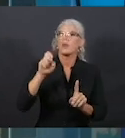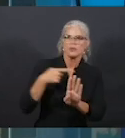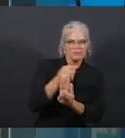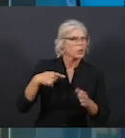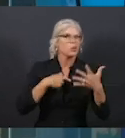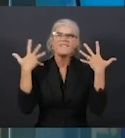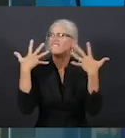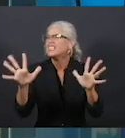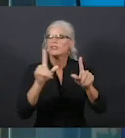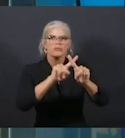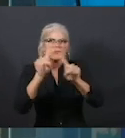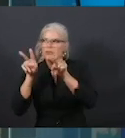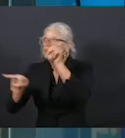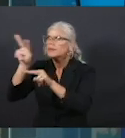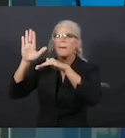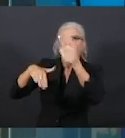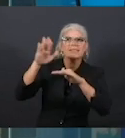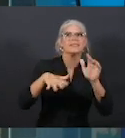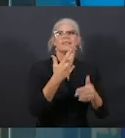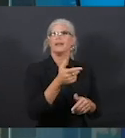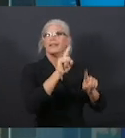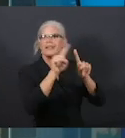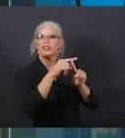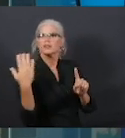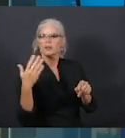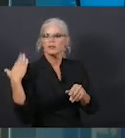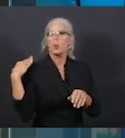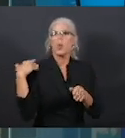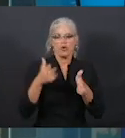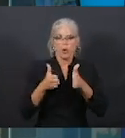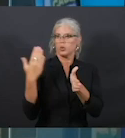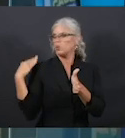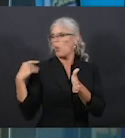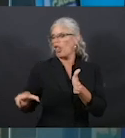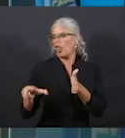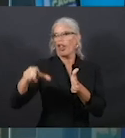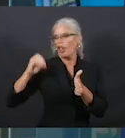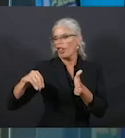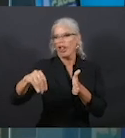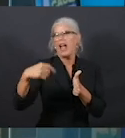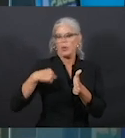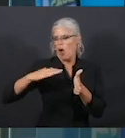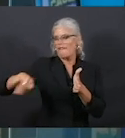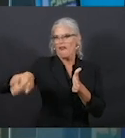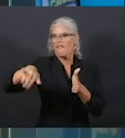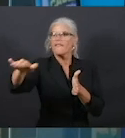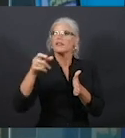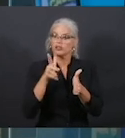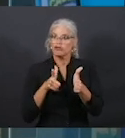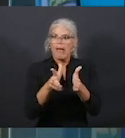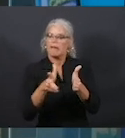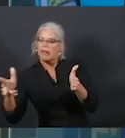facilities, making sure travel lanes and shoulders are clear from debris and ready to handle evacuations if they're ordered. We've